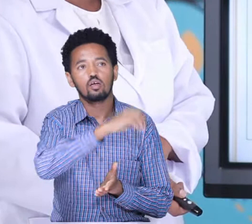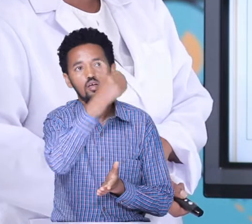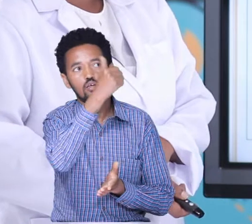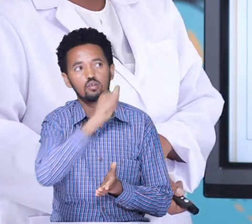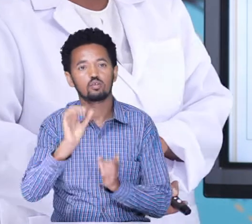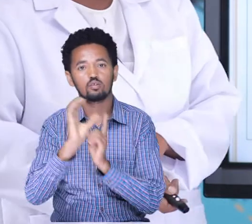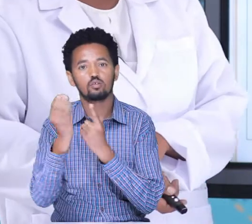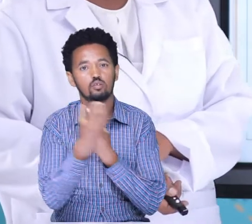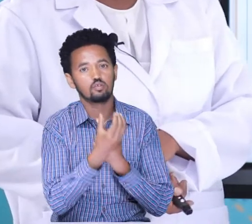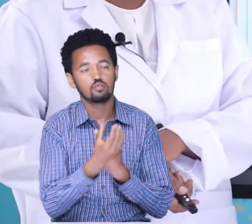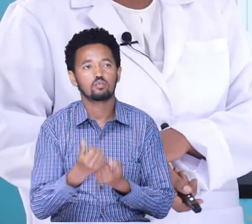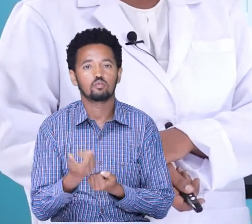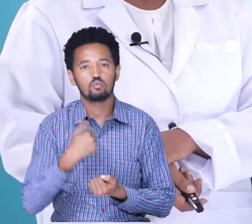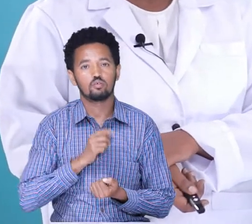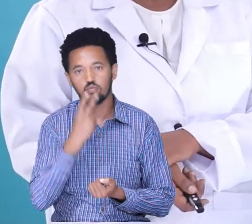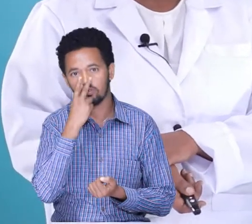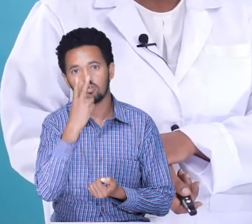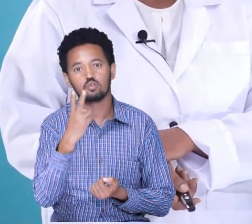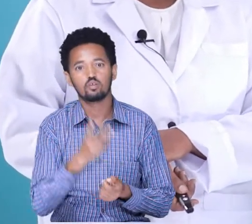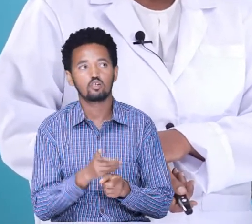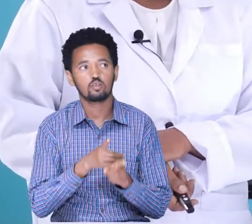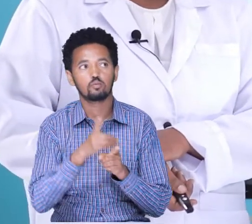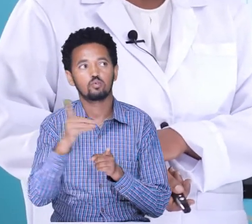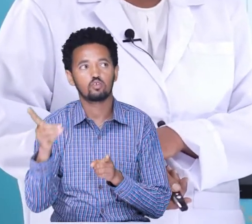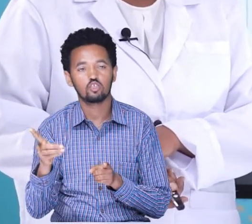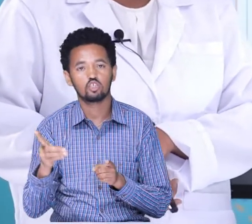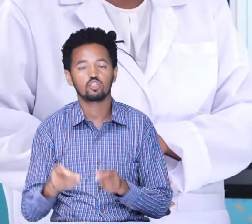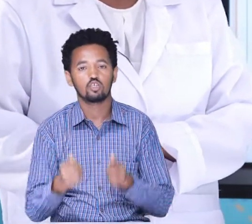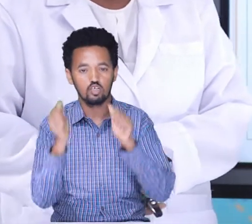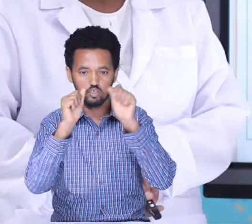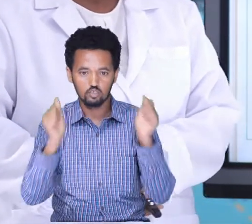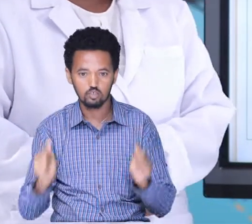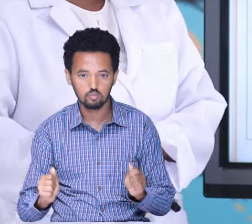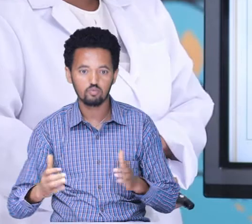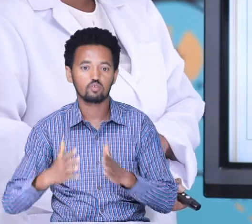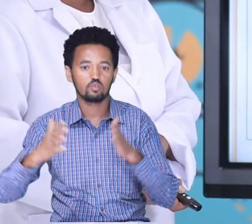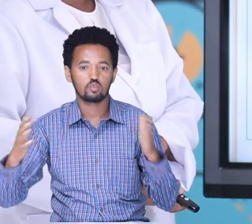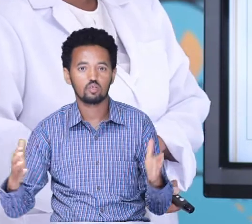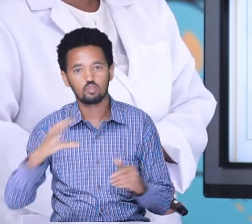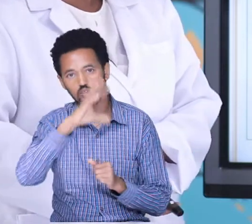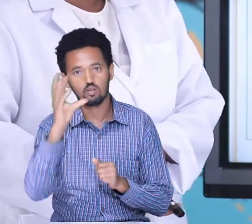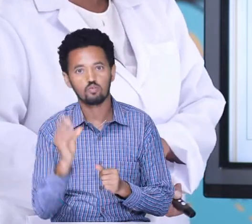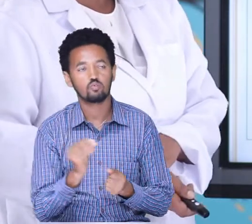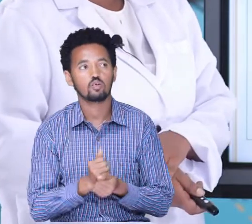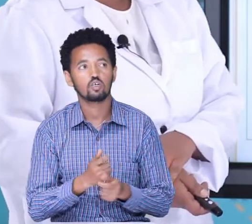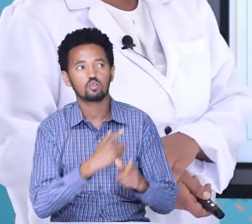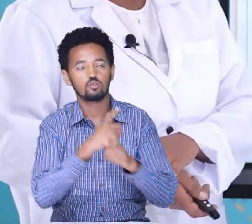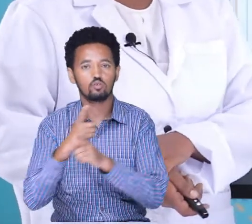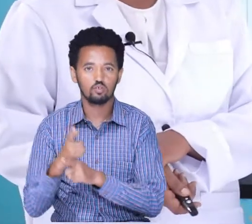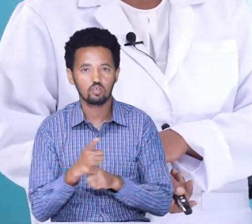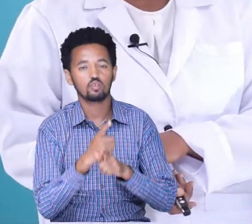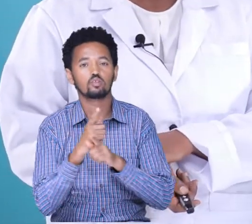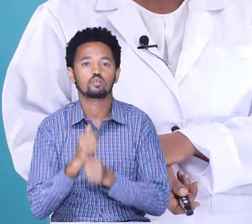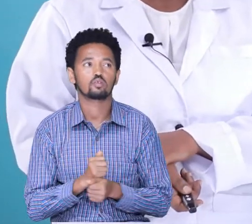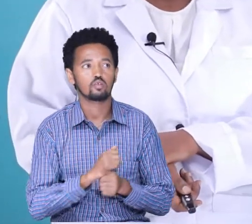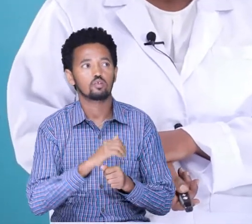previous lesson, we have seen position, size, shape of Africa, and geological history and